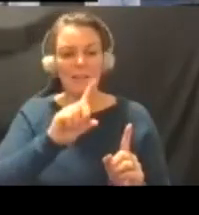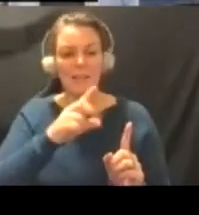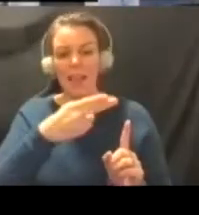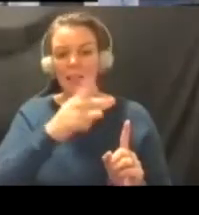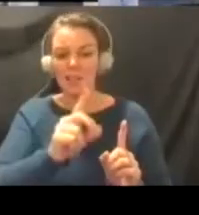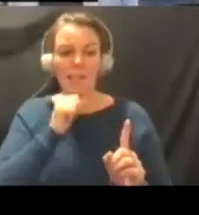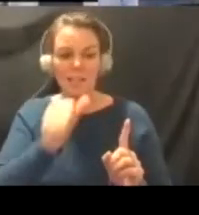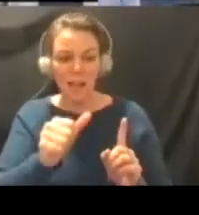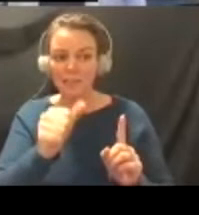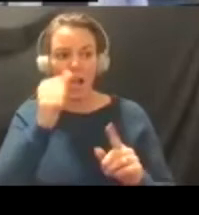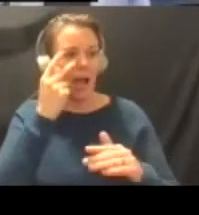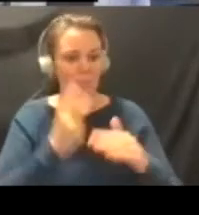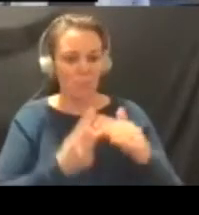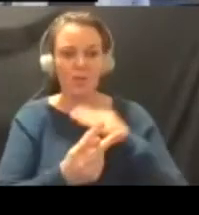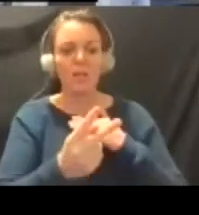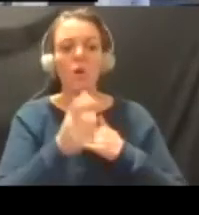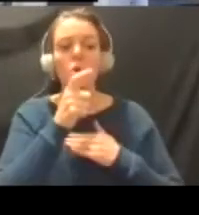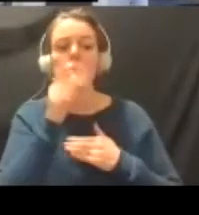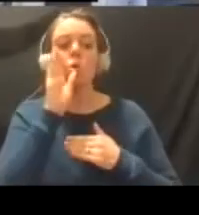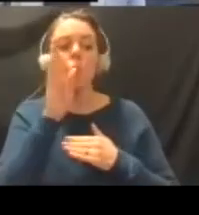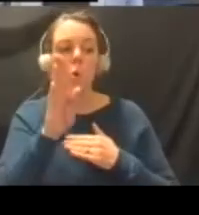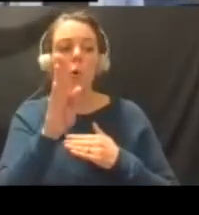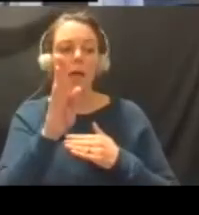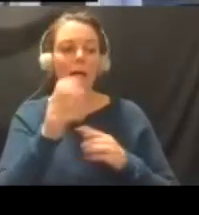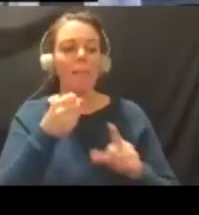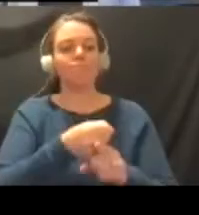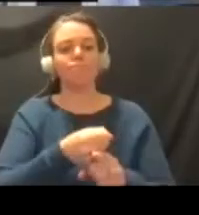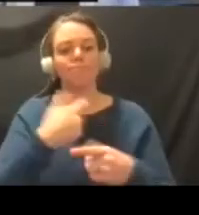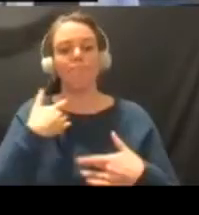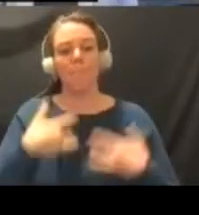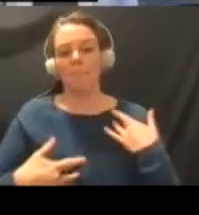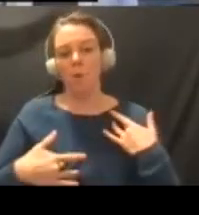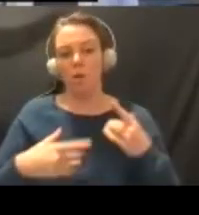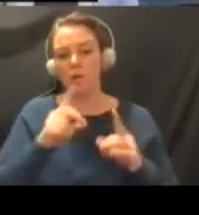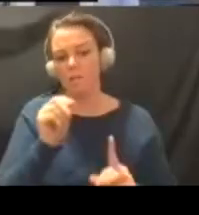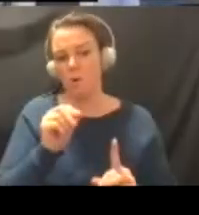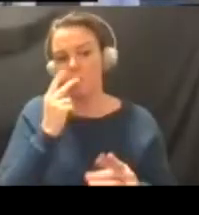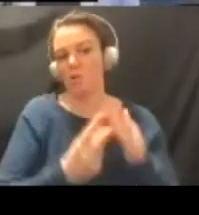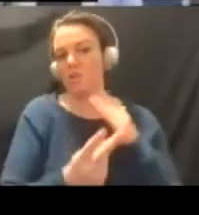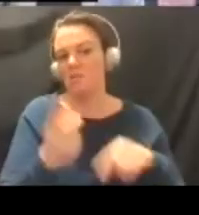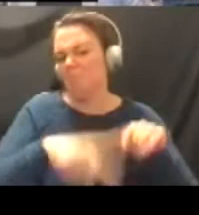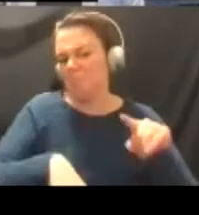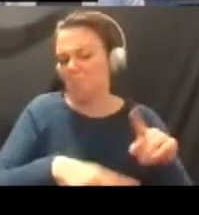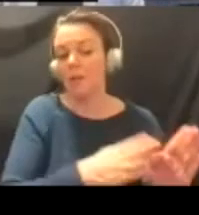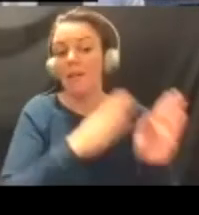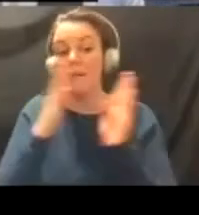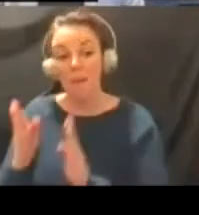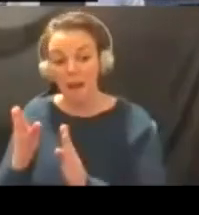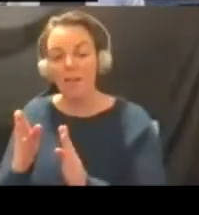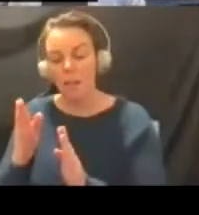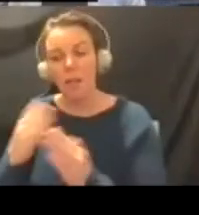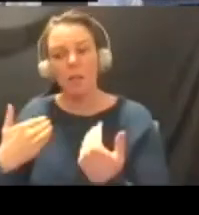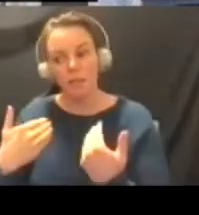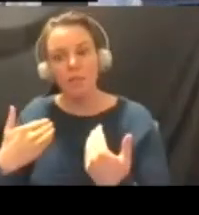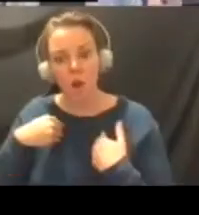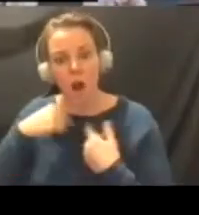to predict who's going to go on to develop bipolar disorder. But there are specific factors that have been